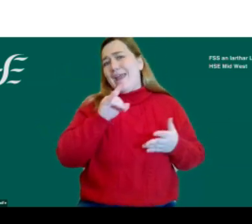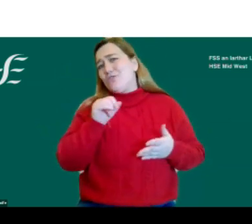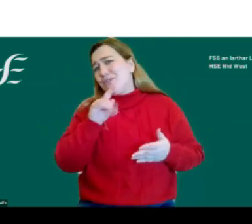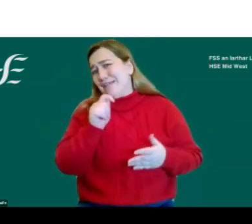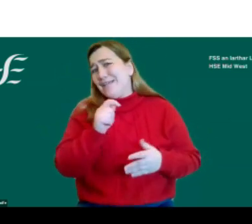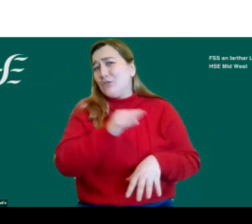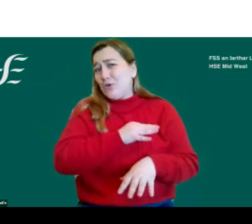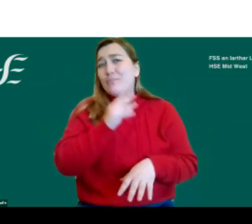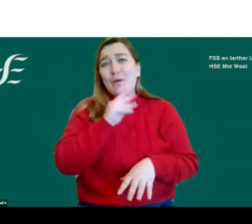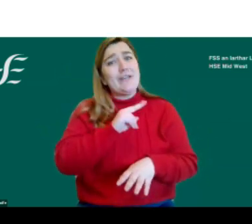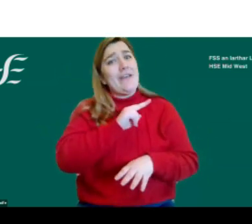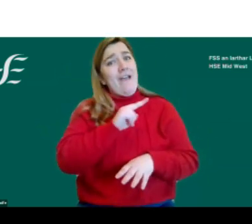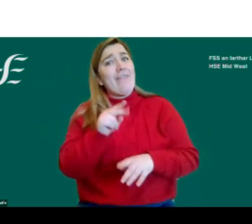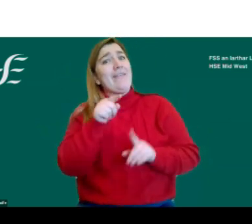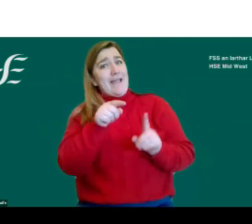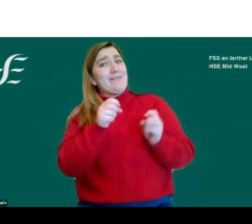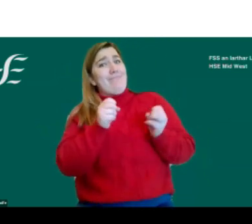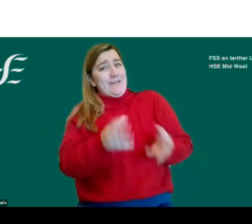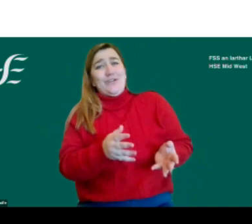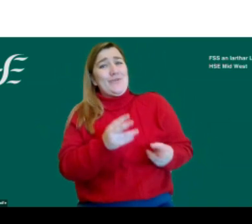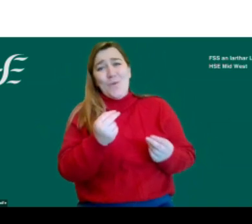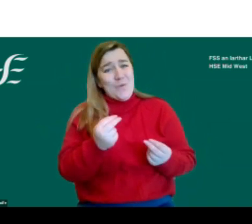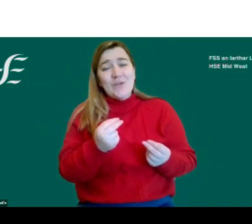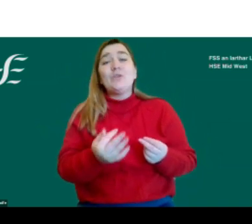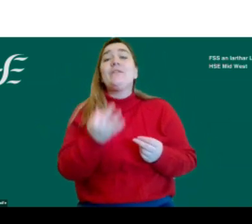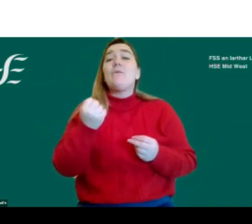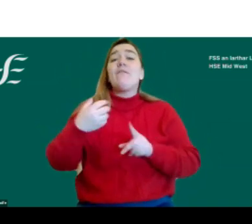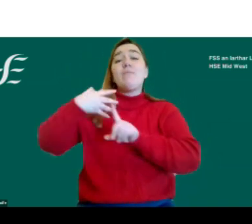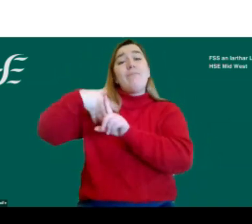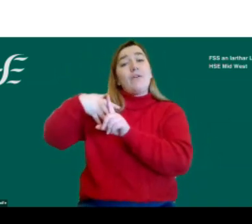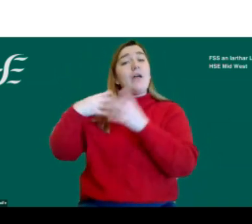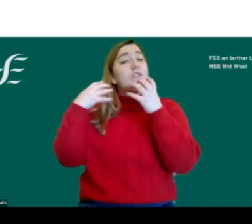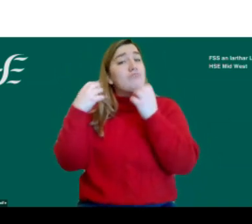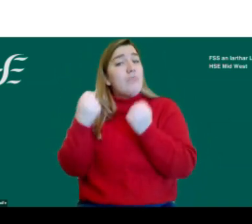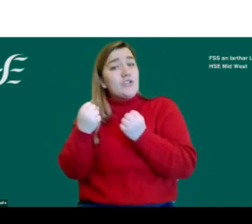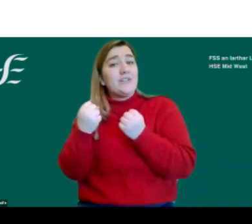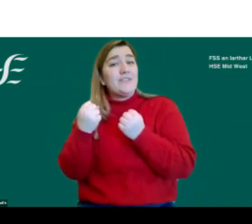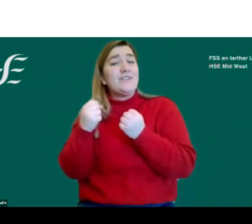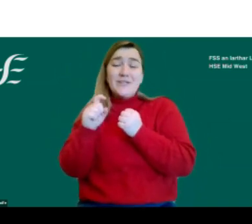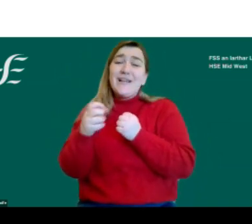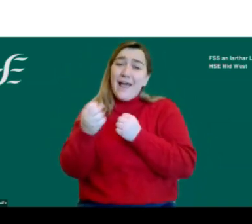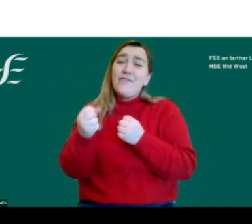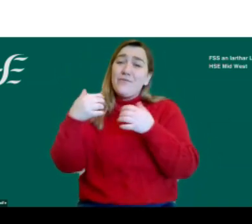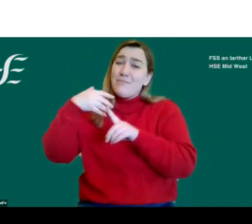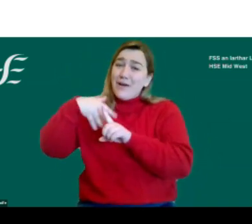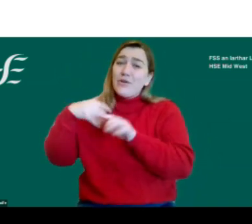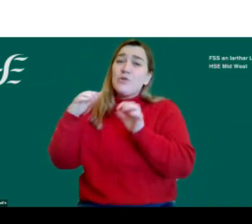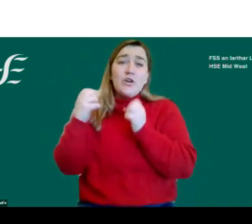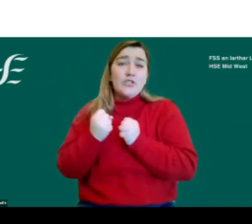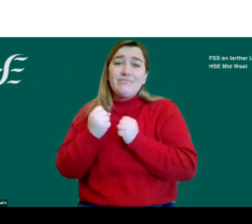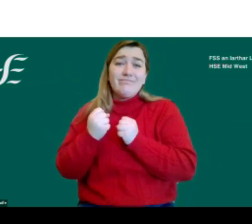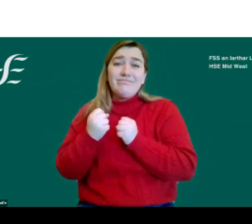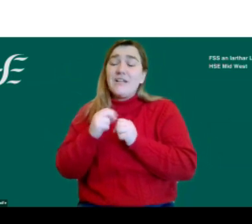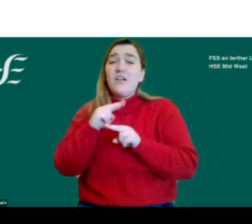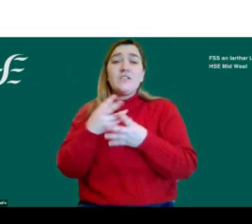depression, you're still going to have a little bit of background depression. It's not going to solve all the problems with the social interactions in your life and your difficulty with work and